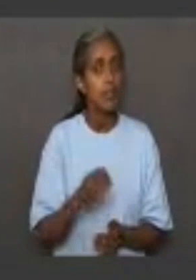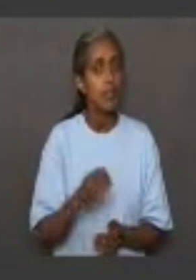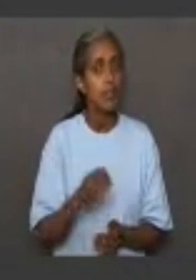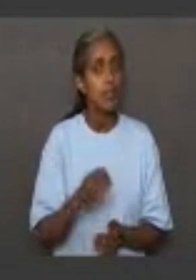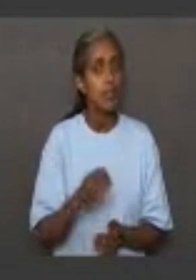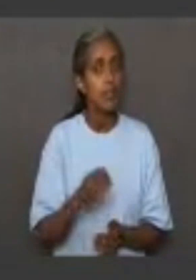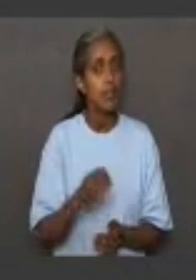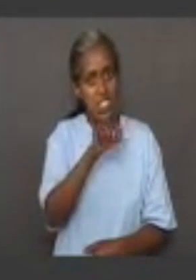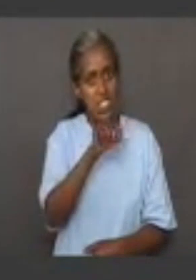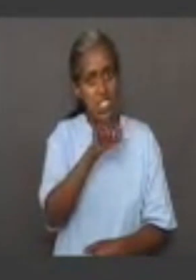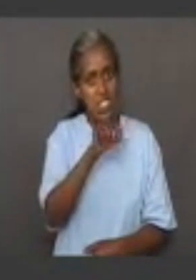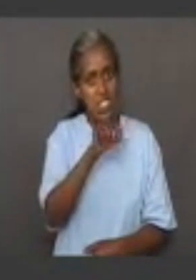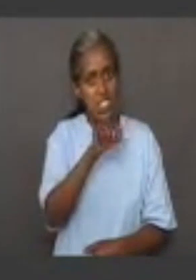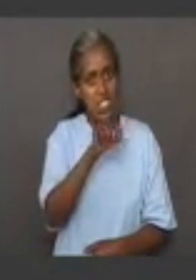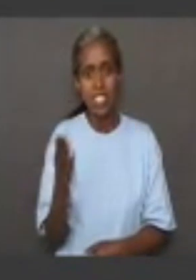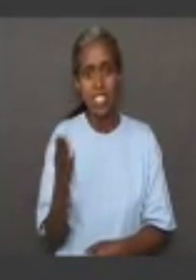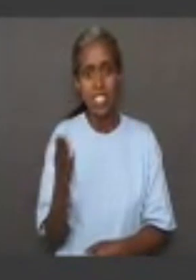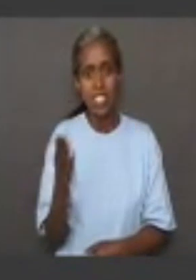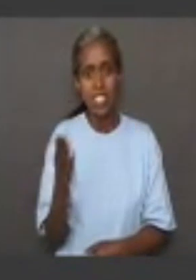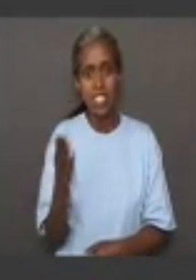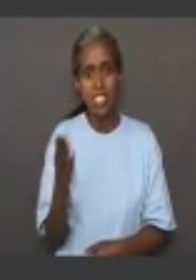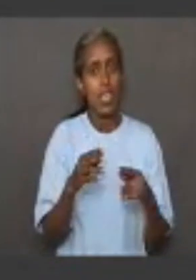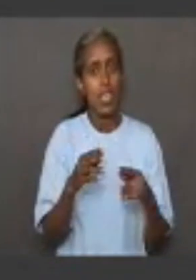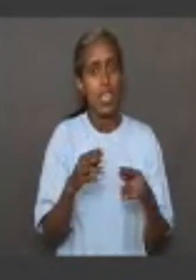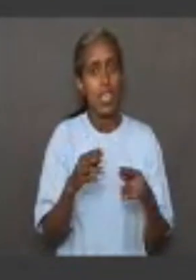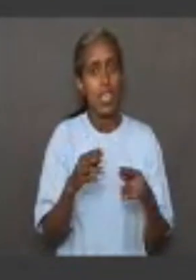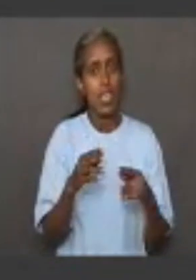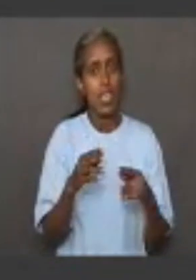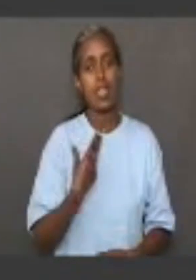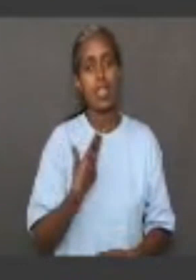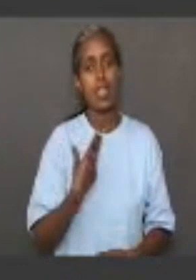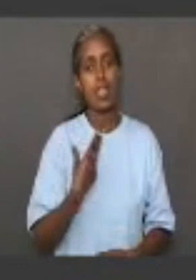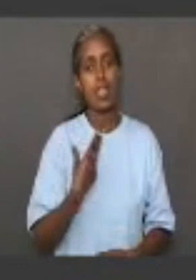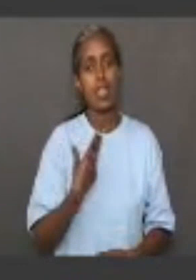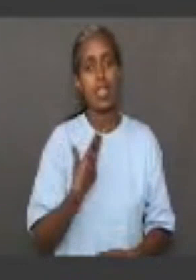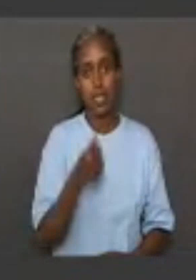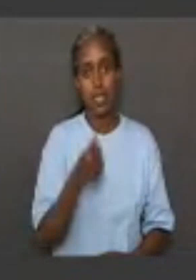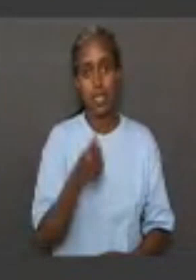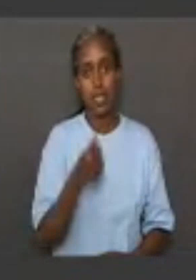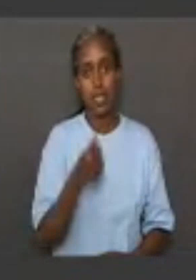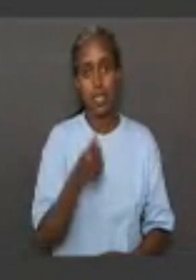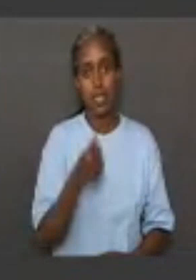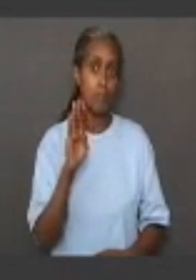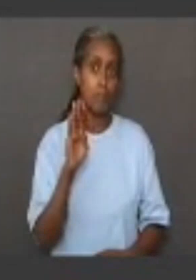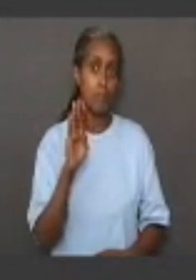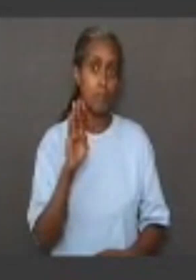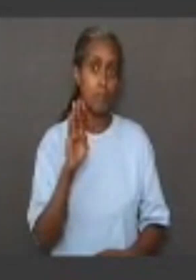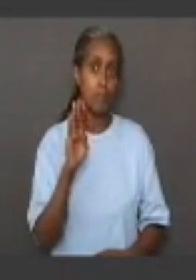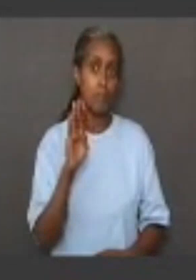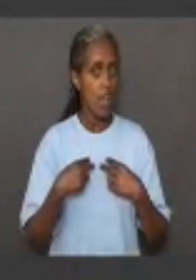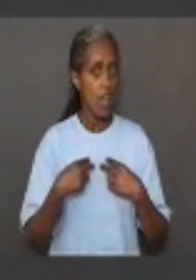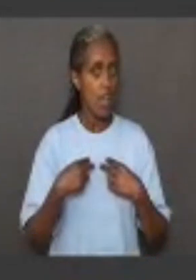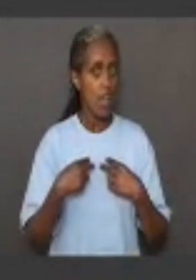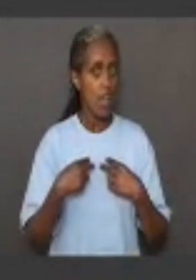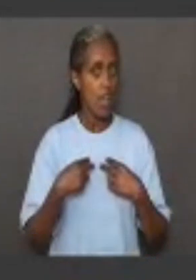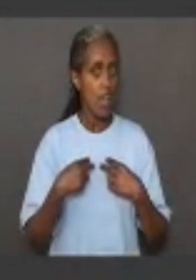everything except the elements that A and B have in common.